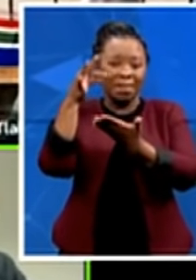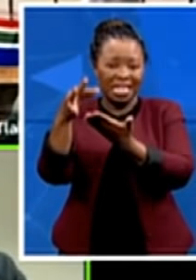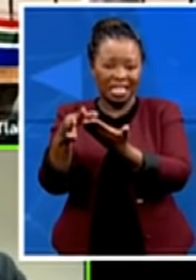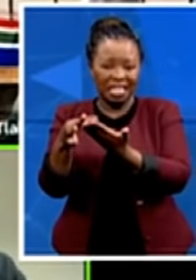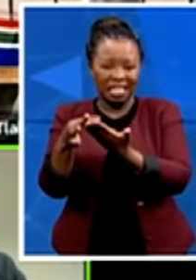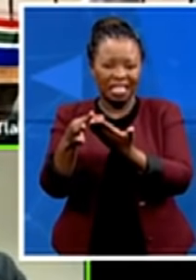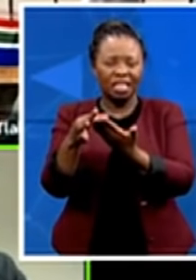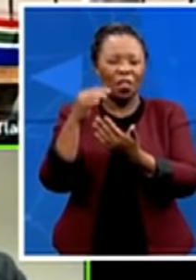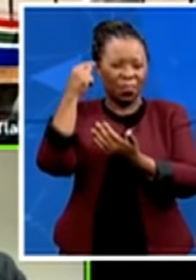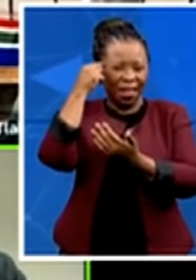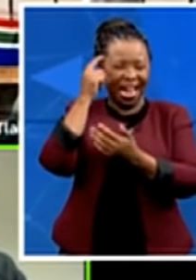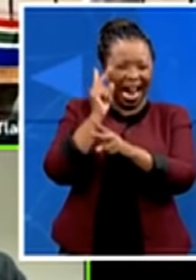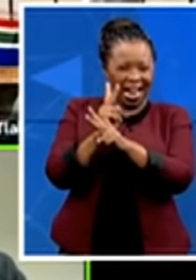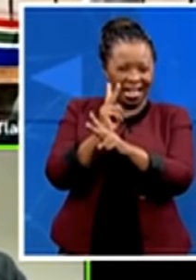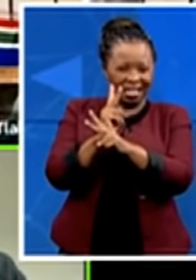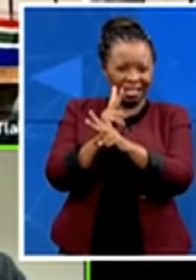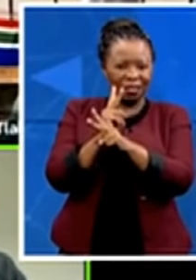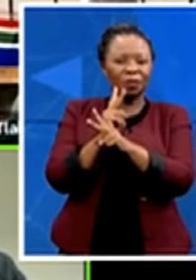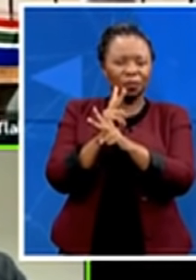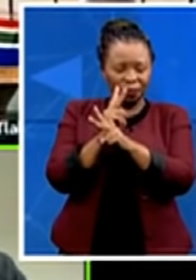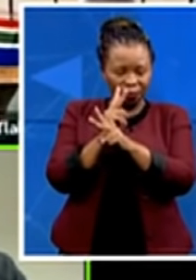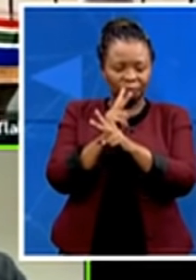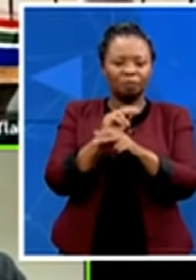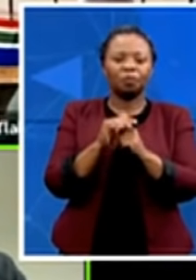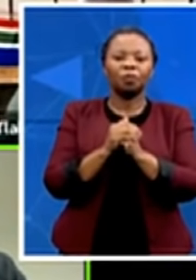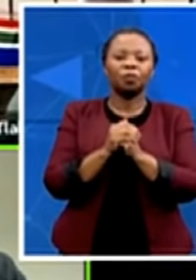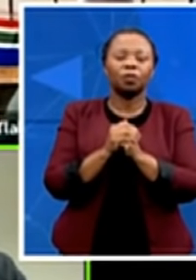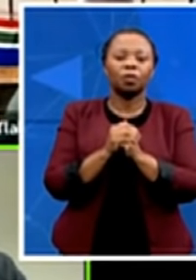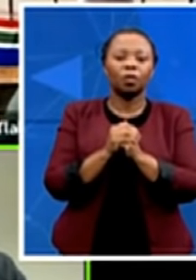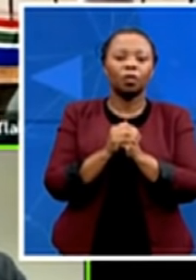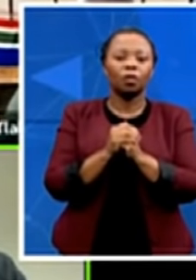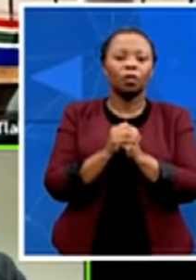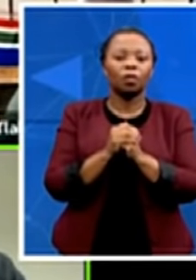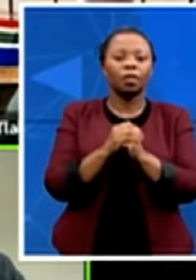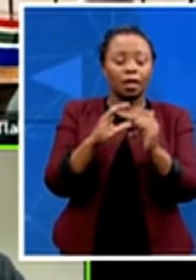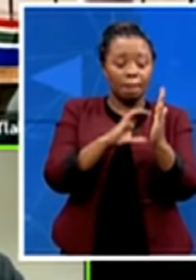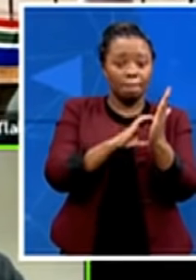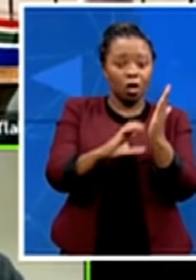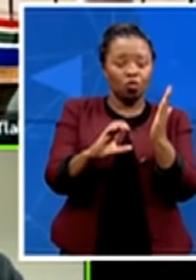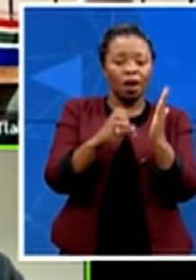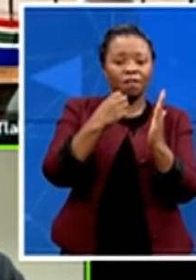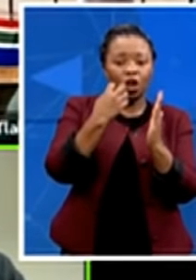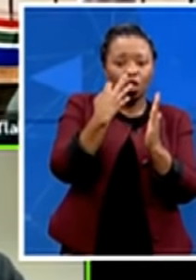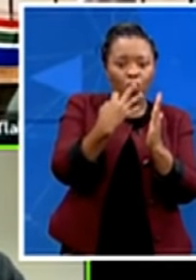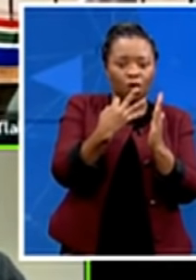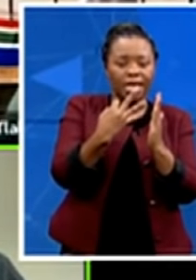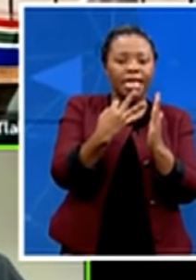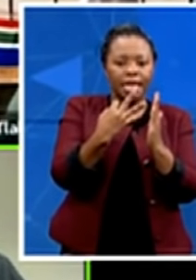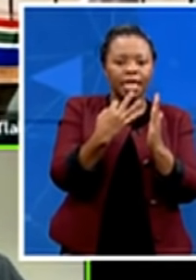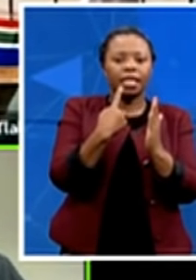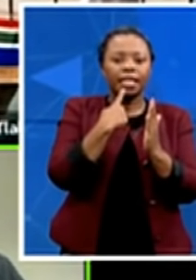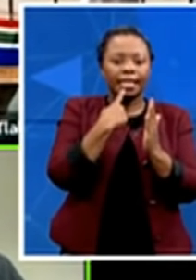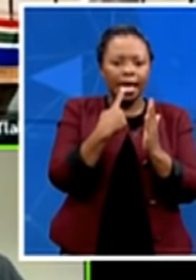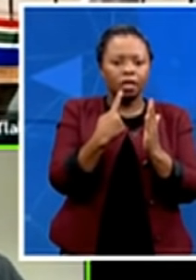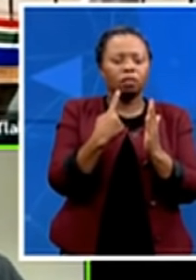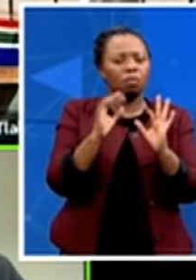and rescind of very paragraph 3 of the order, that it directs that I'm given the proper opportunity to present evidence